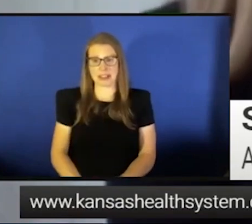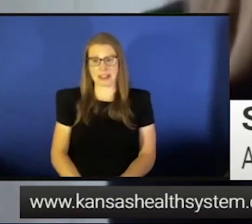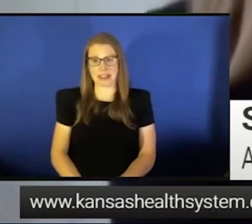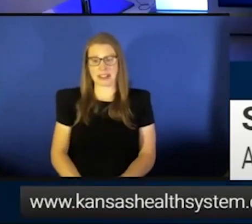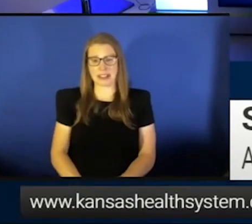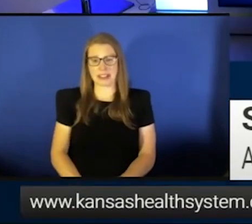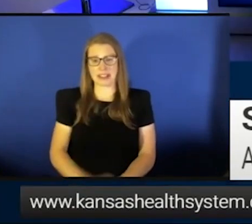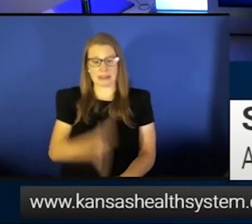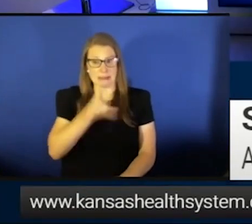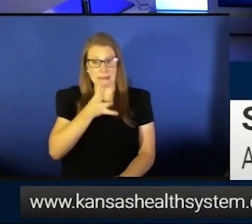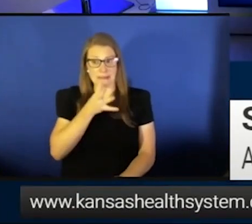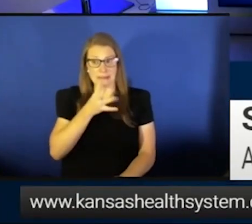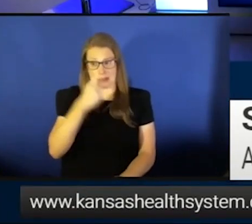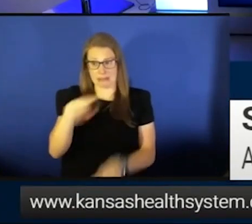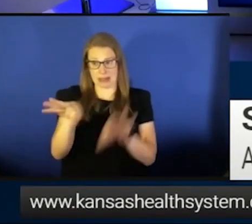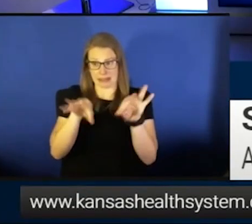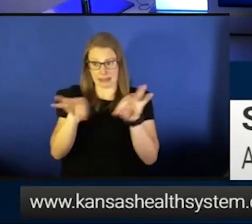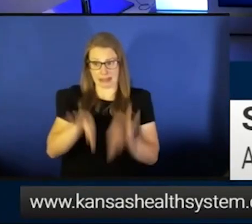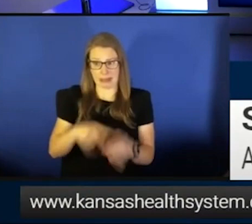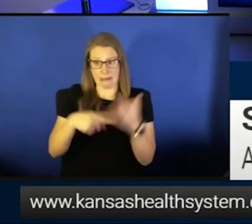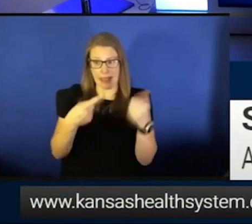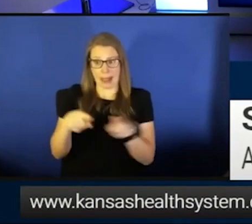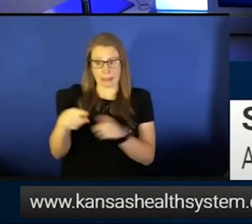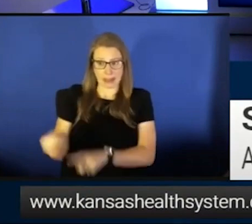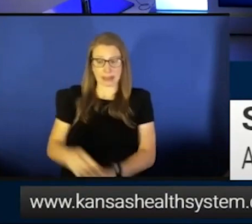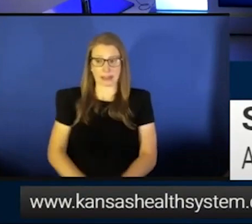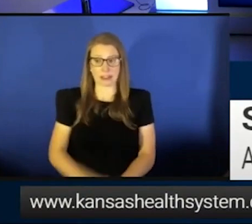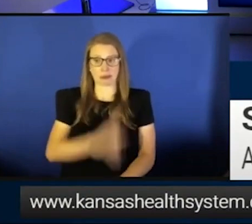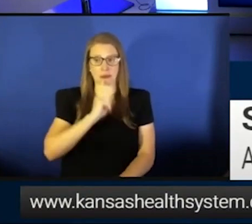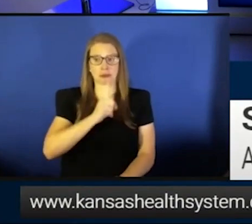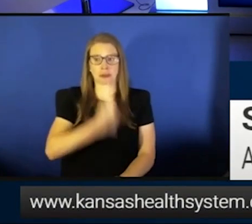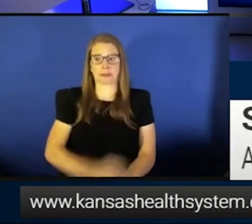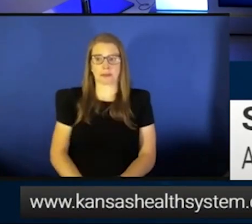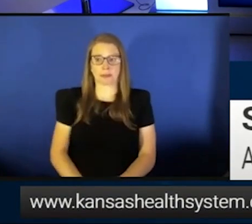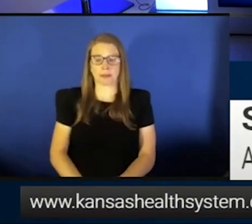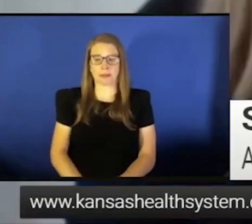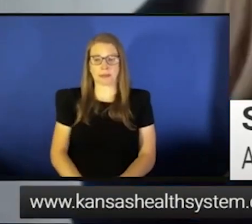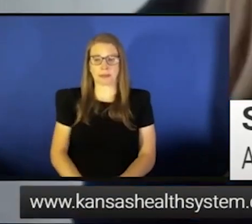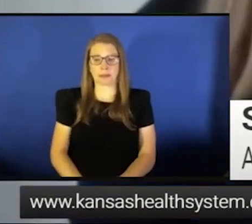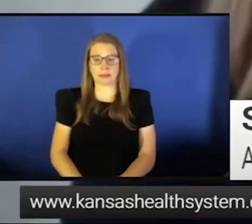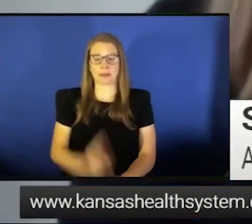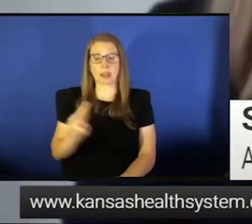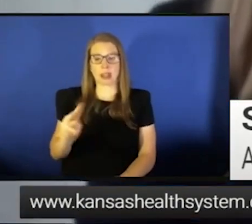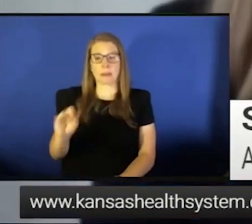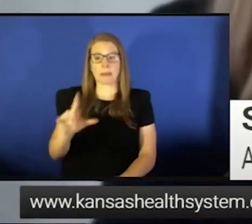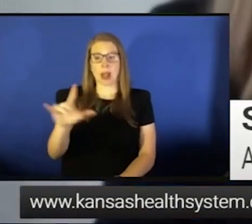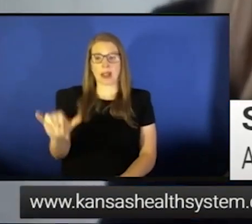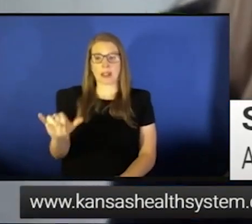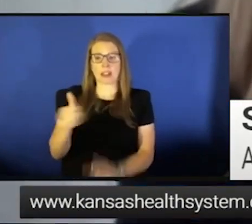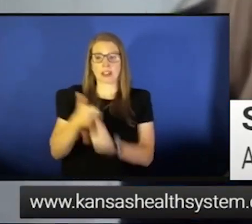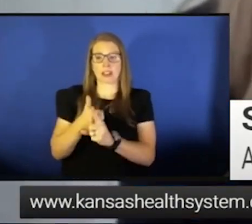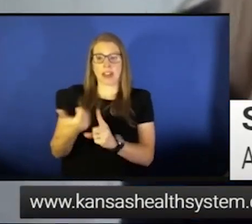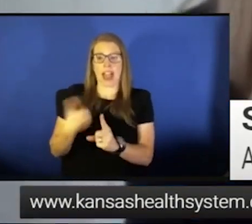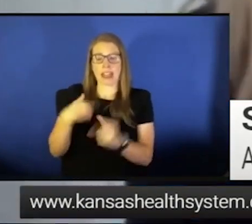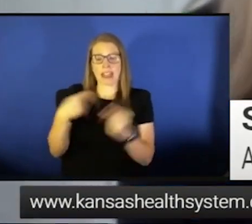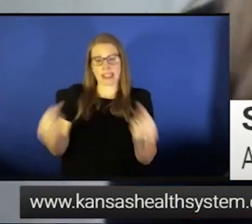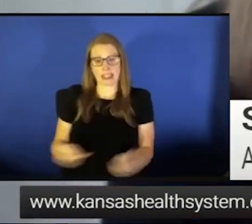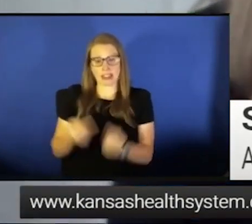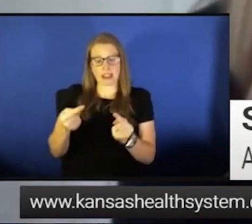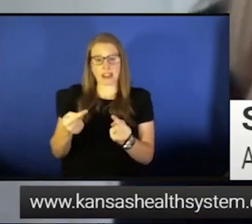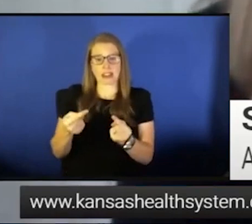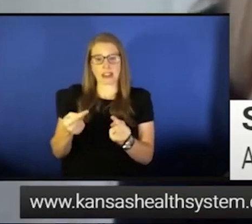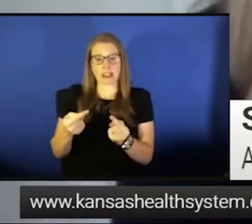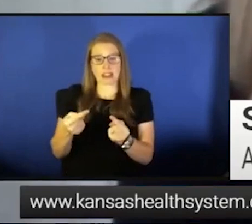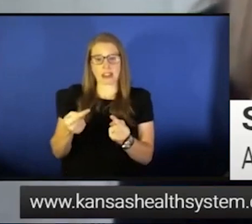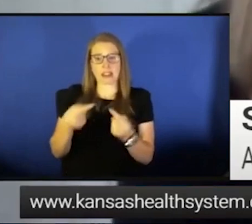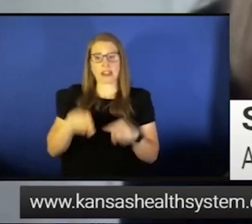Mom, can you talk us through what happened and Sure. when you... Molly had an injury in a powder puff football